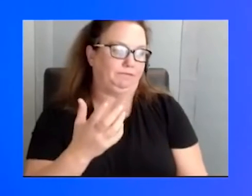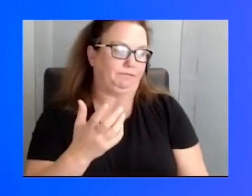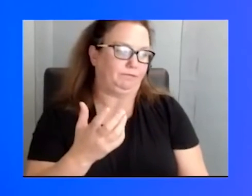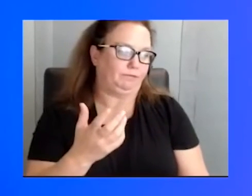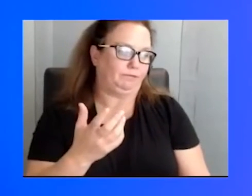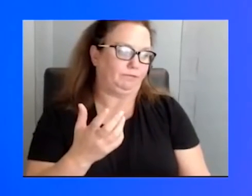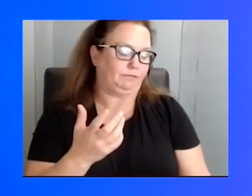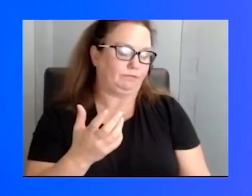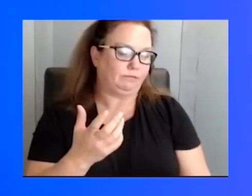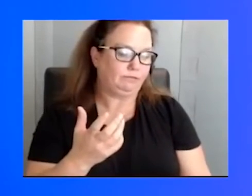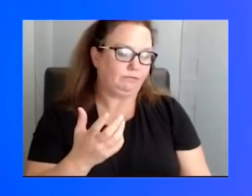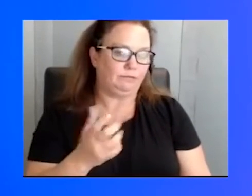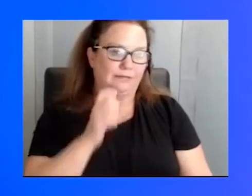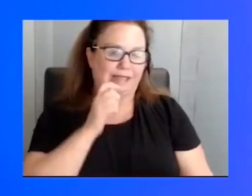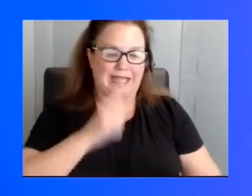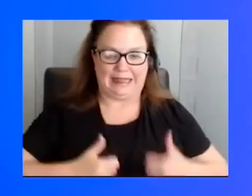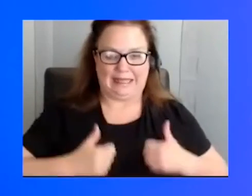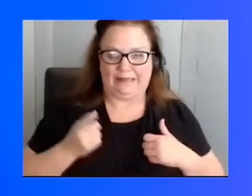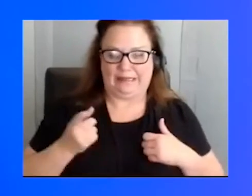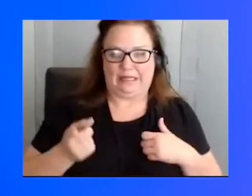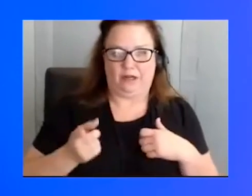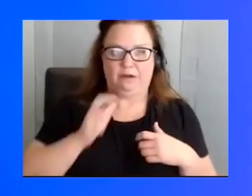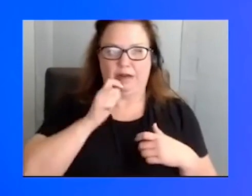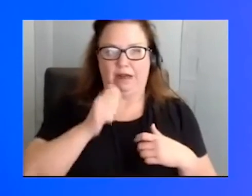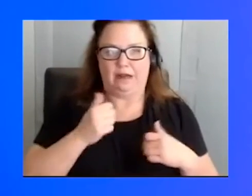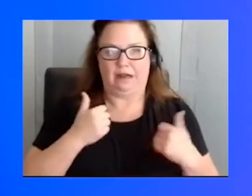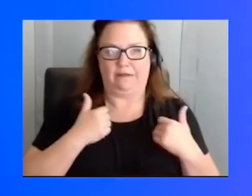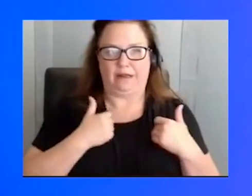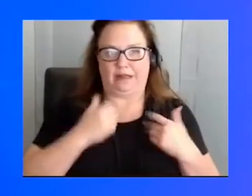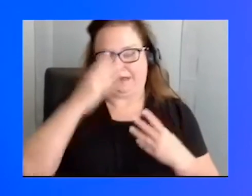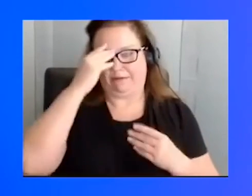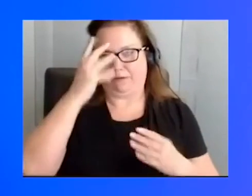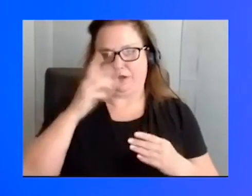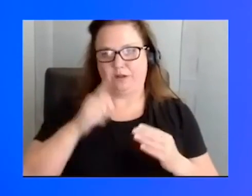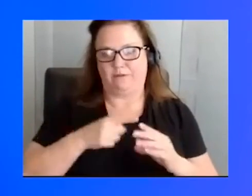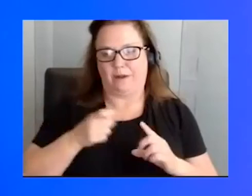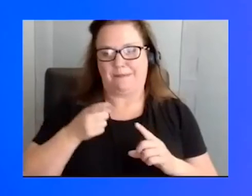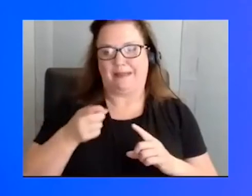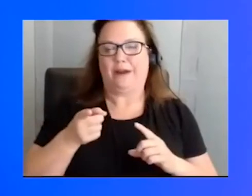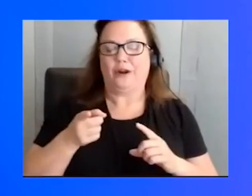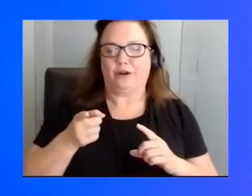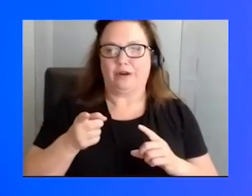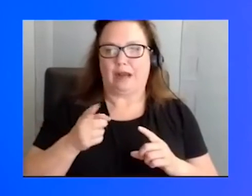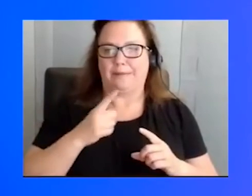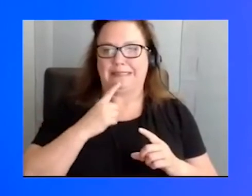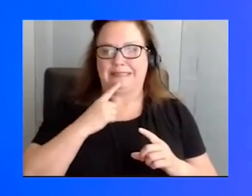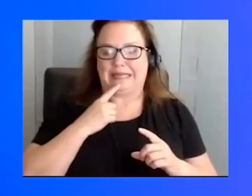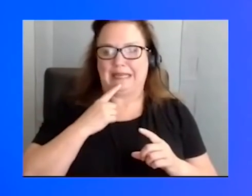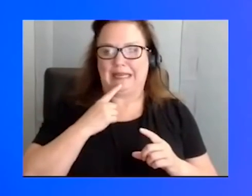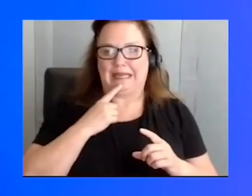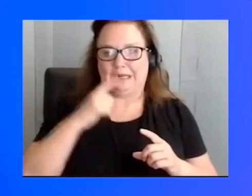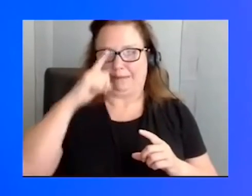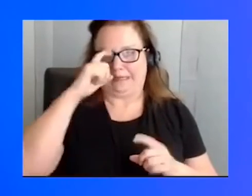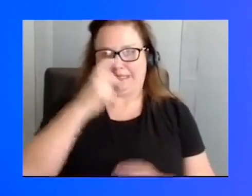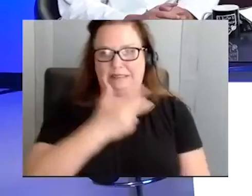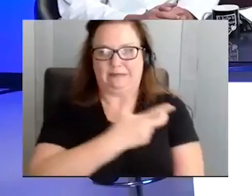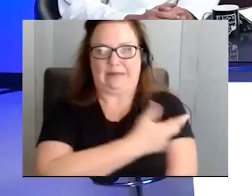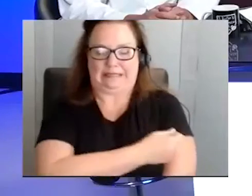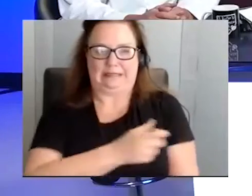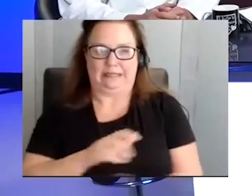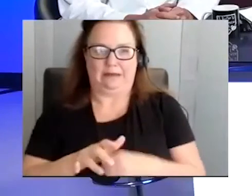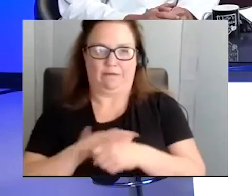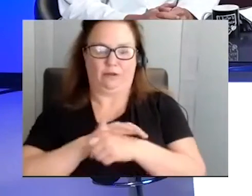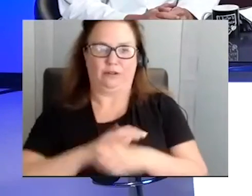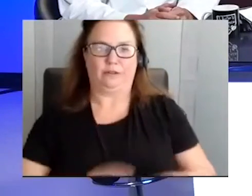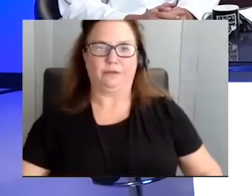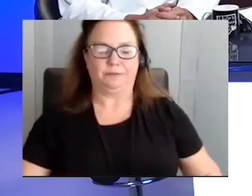not living there, not having a lot of information from there. I'm going to say that it's probably due to vaccine coverage. And I think we'll learn